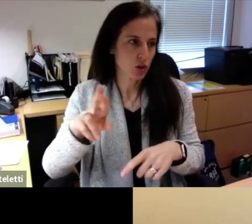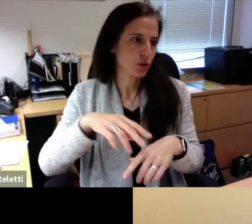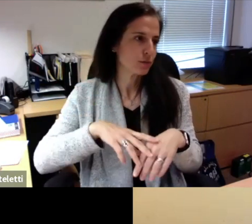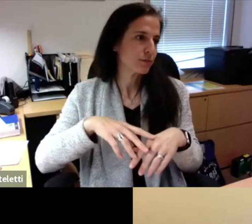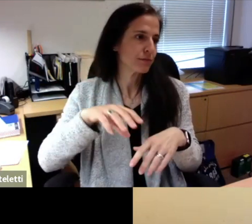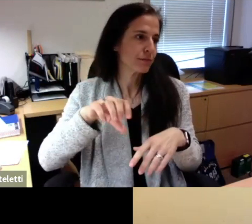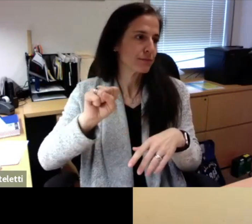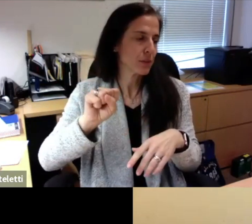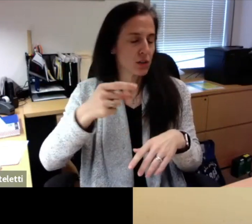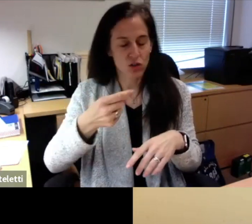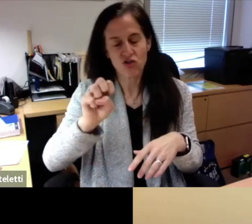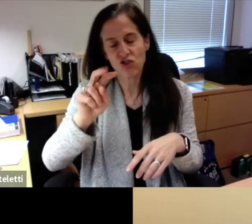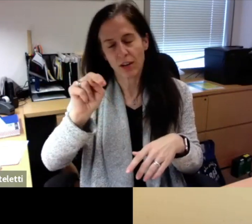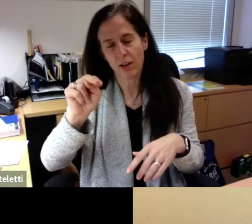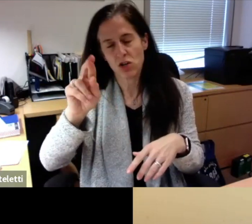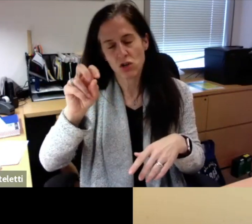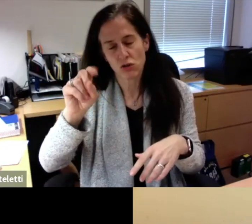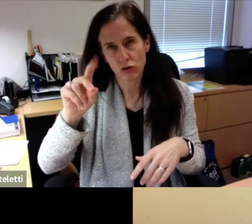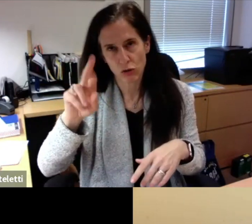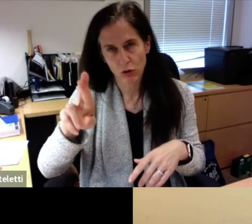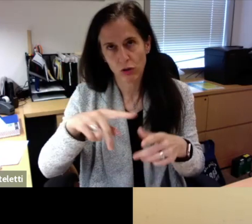report race and gender,